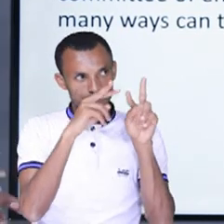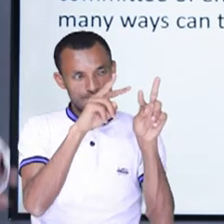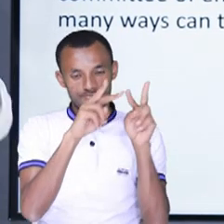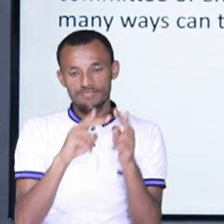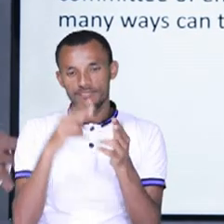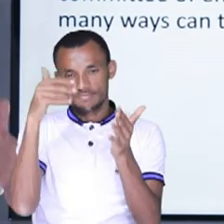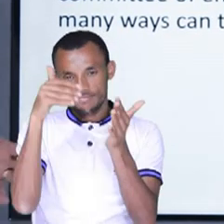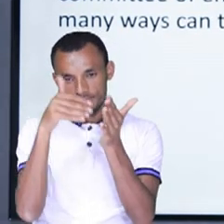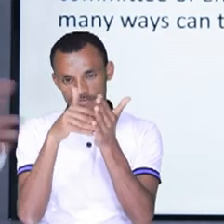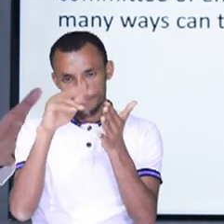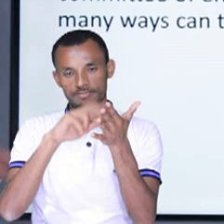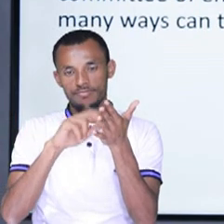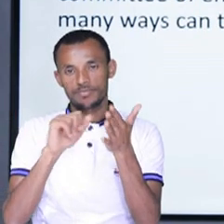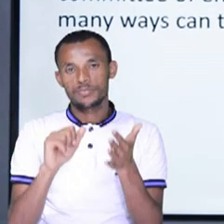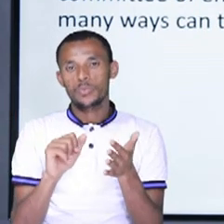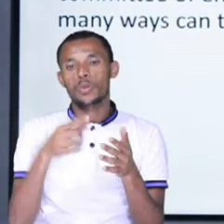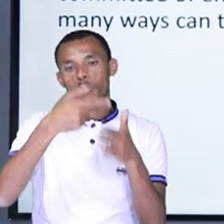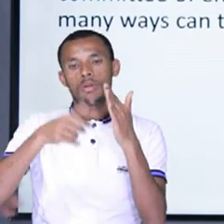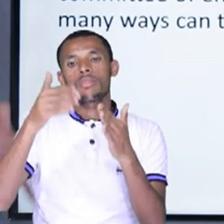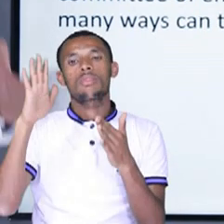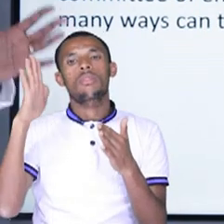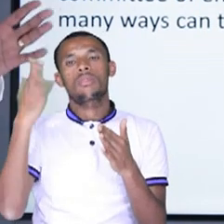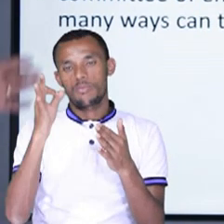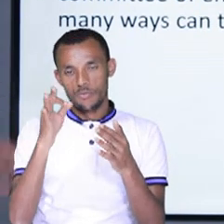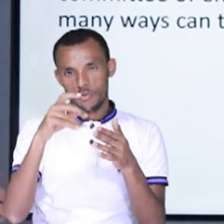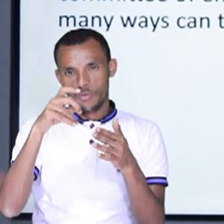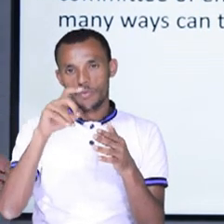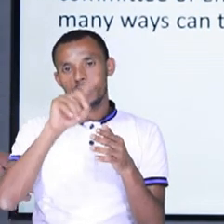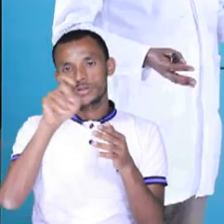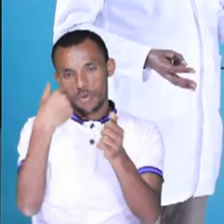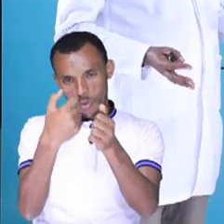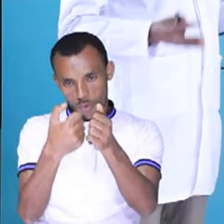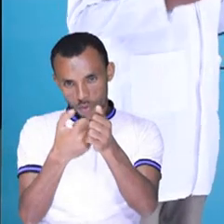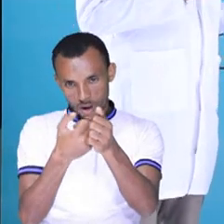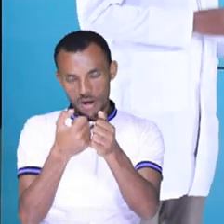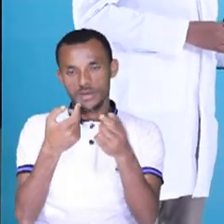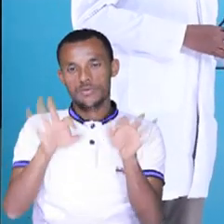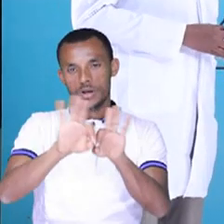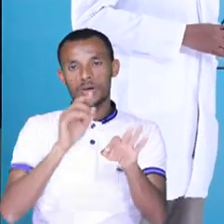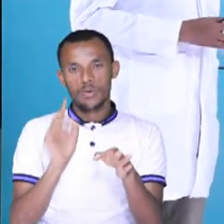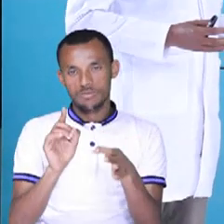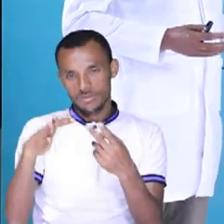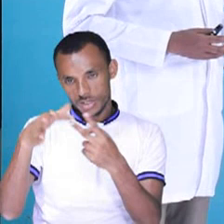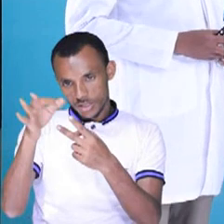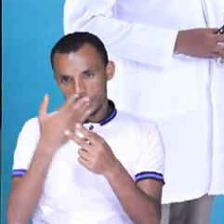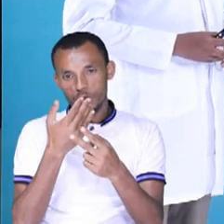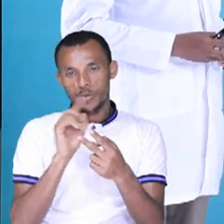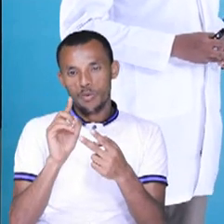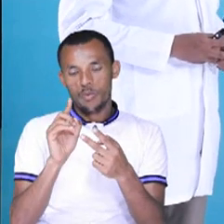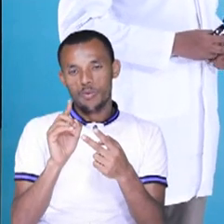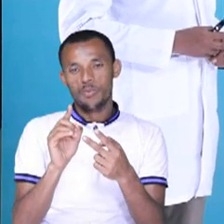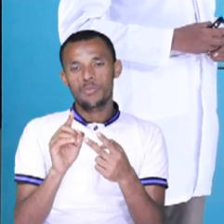an idea. Determine what type of question it is. Is order important? Or is it selection?